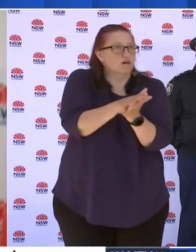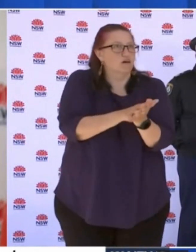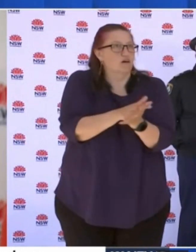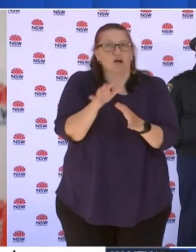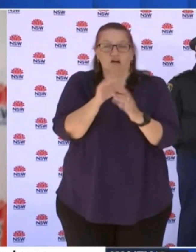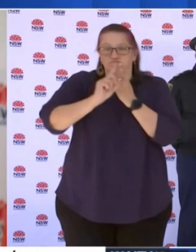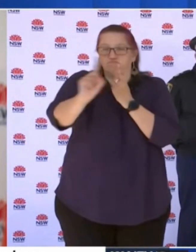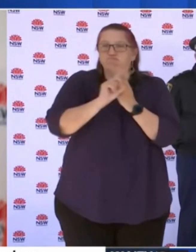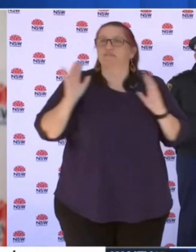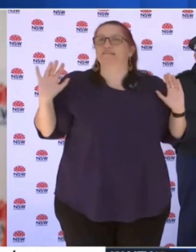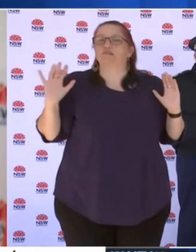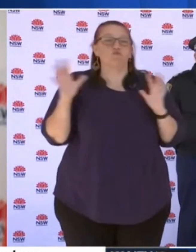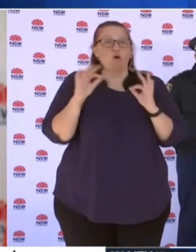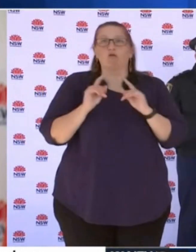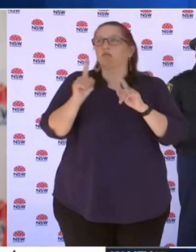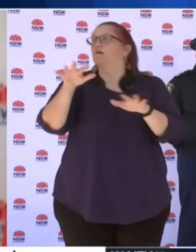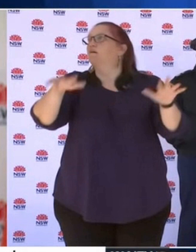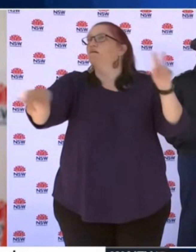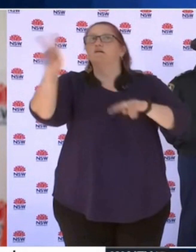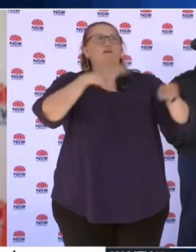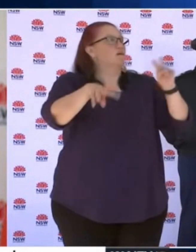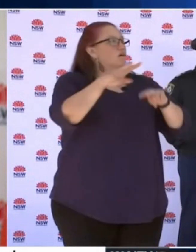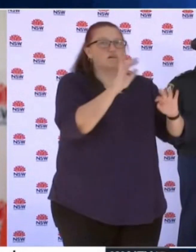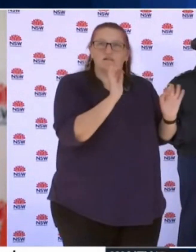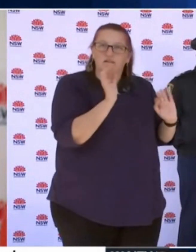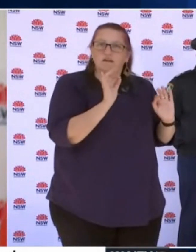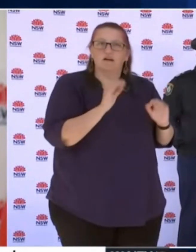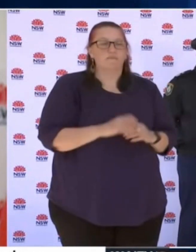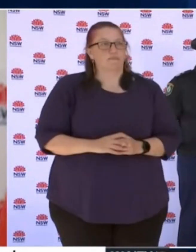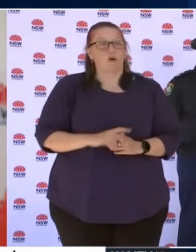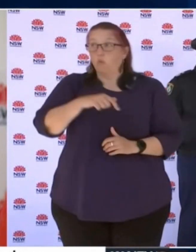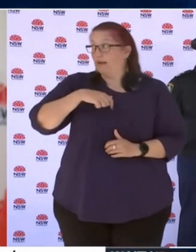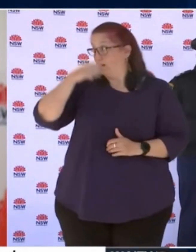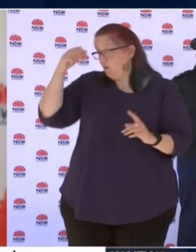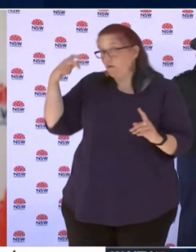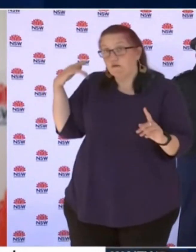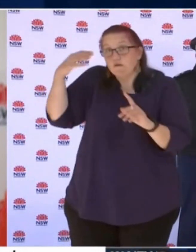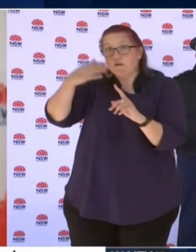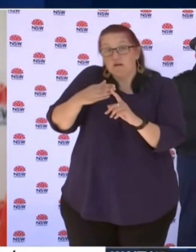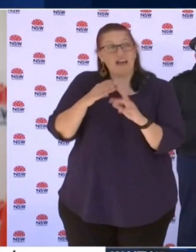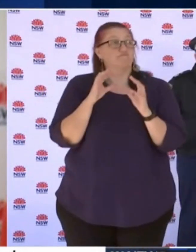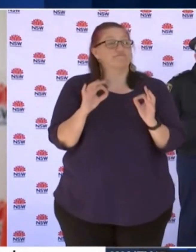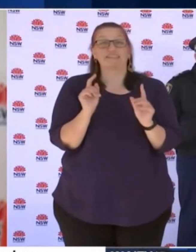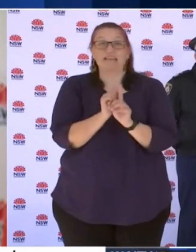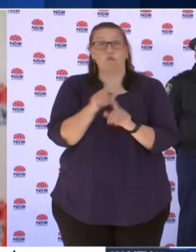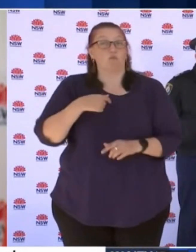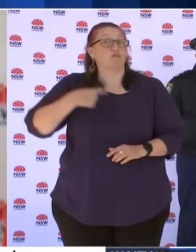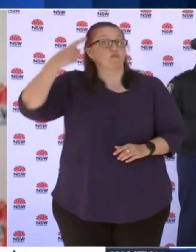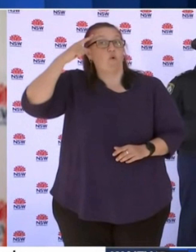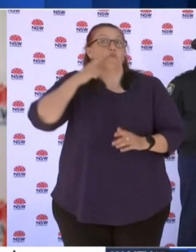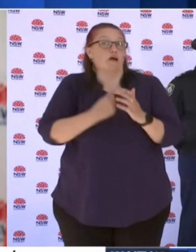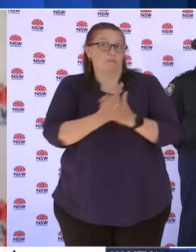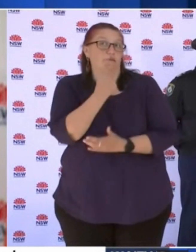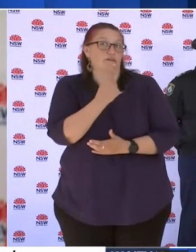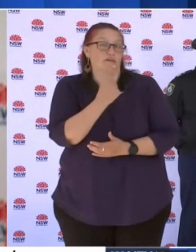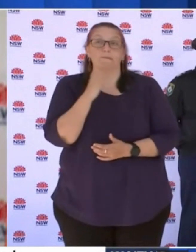that what we've seen to date is not unexpected. Everything we've seen to date is expected, but what we would like to see, especially during